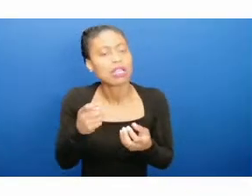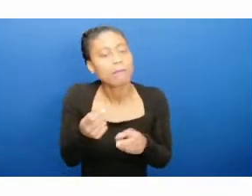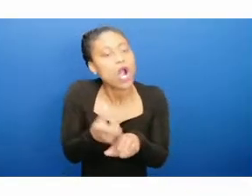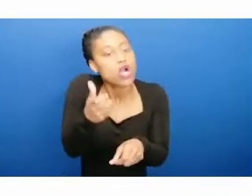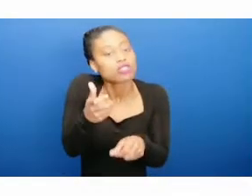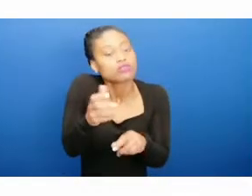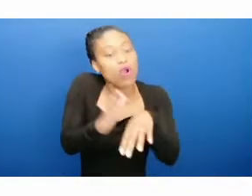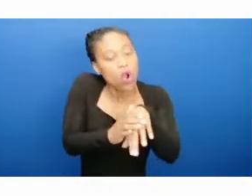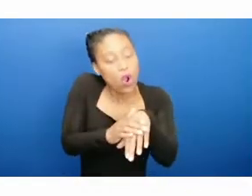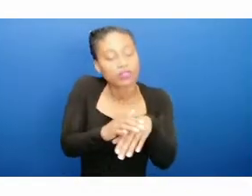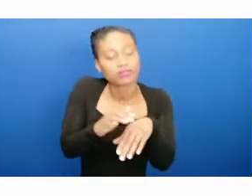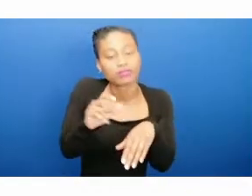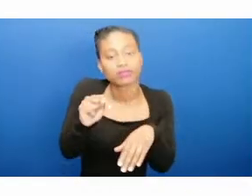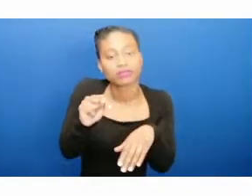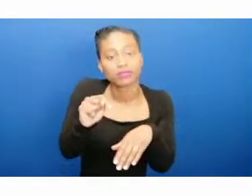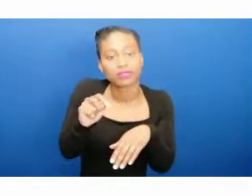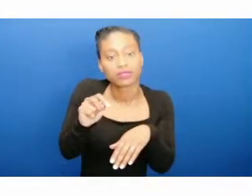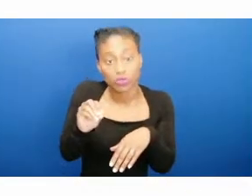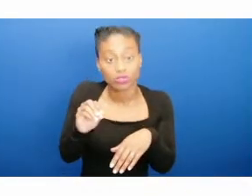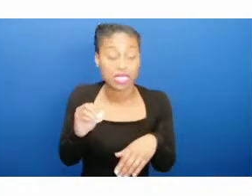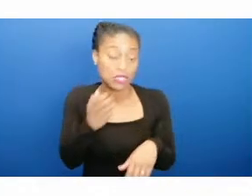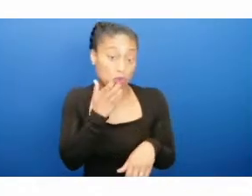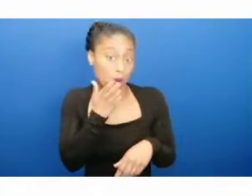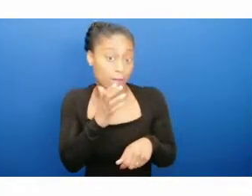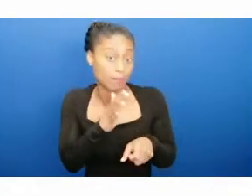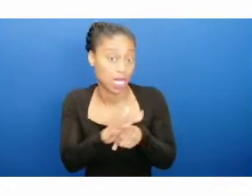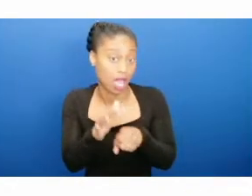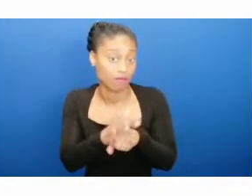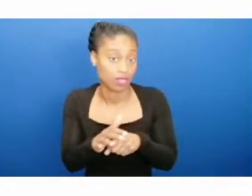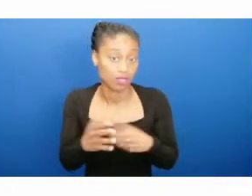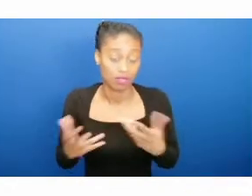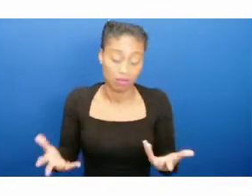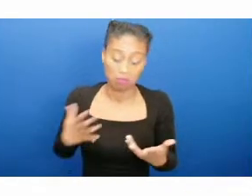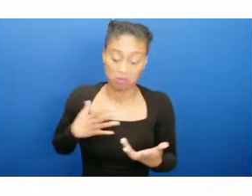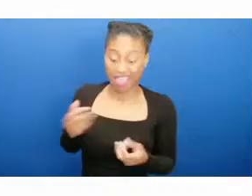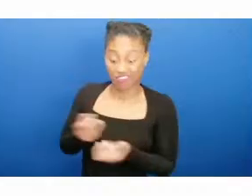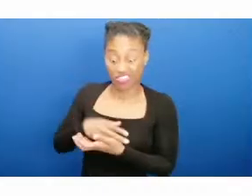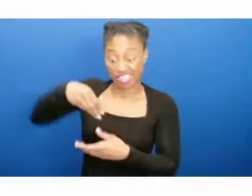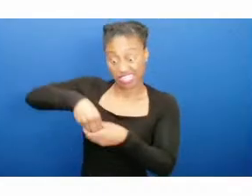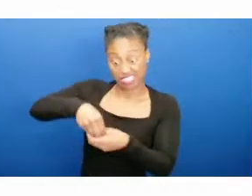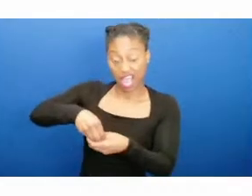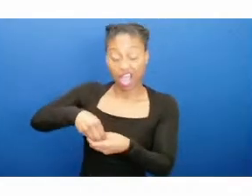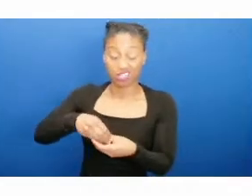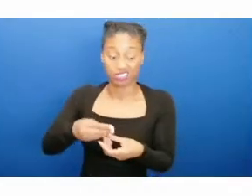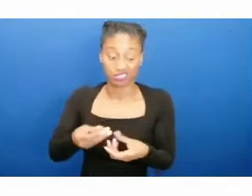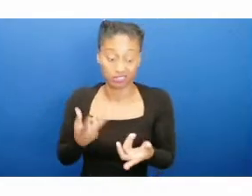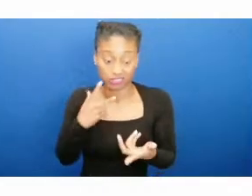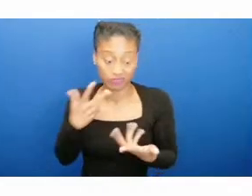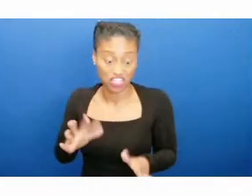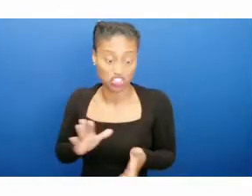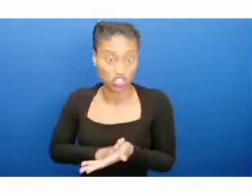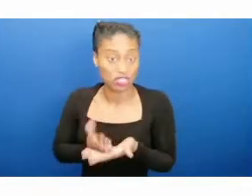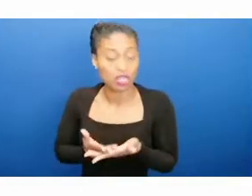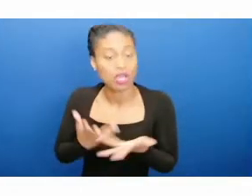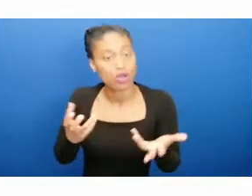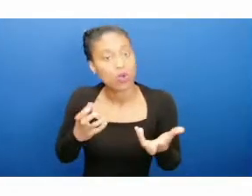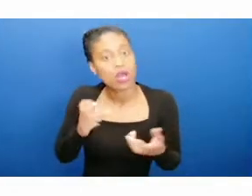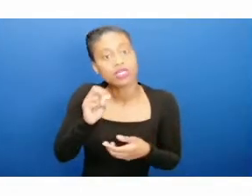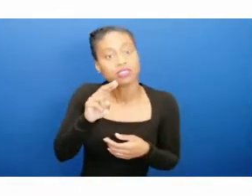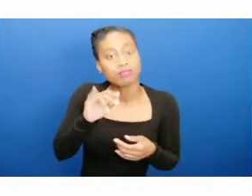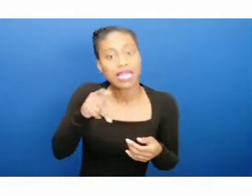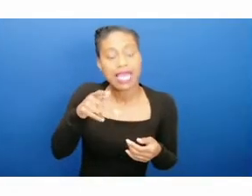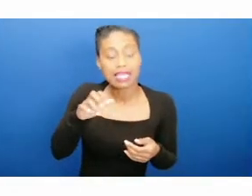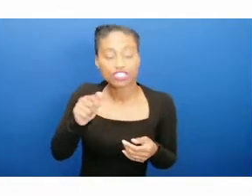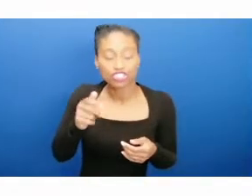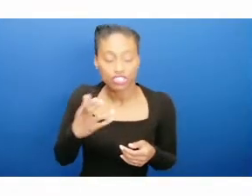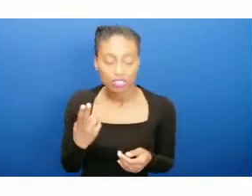to have the filling warm through. The sweet potatoes and lentils are already cooked, and we just want the spinach to wilt. So it doesn't have to cook a super long time. You're